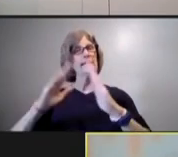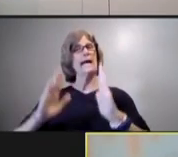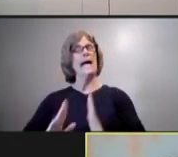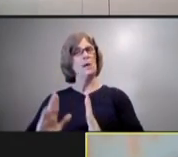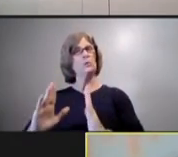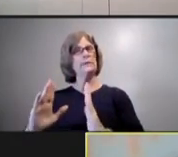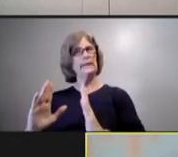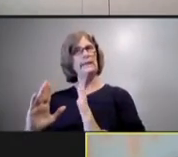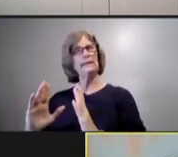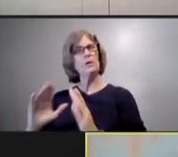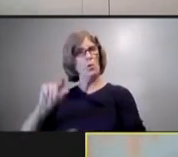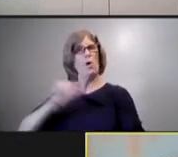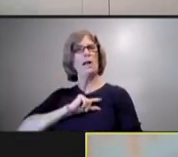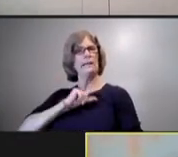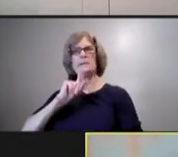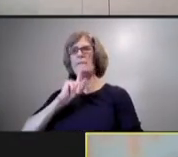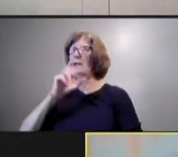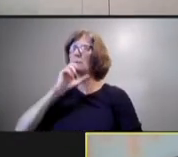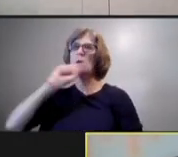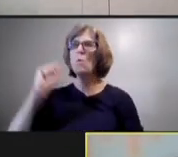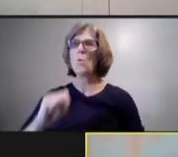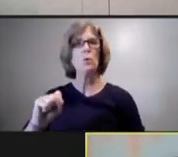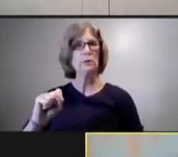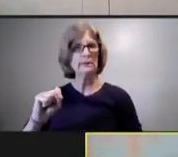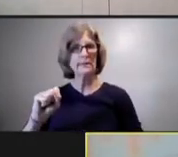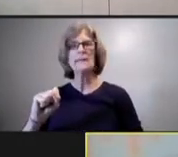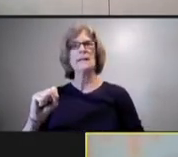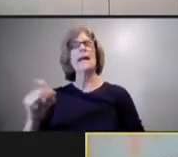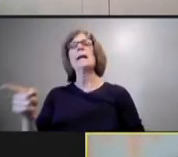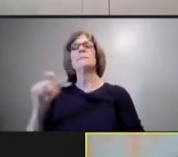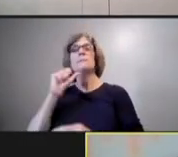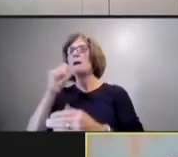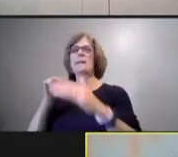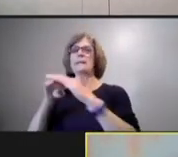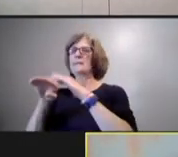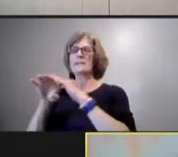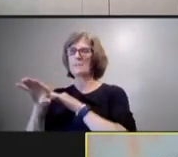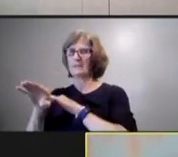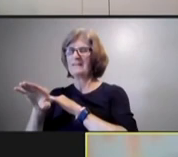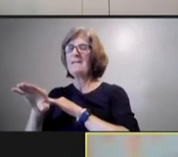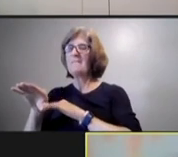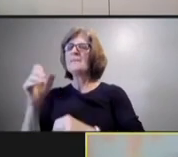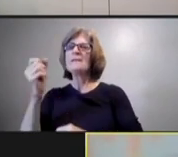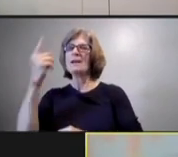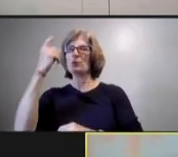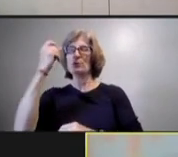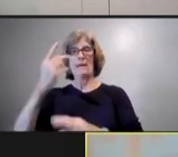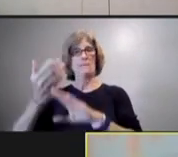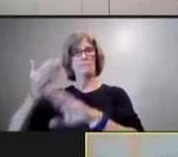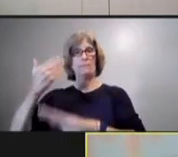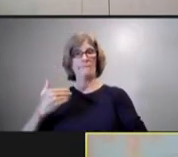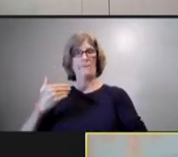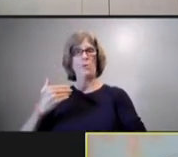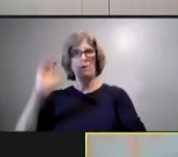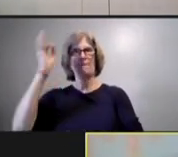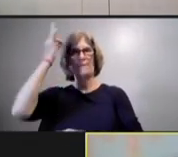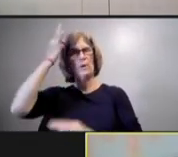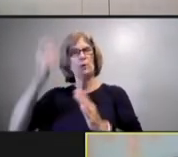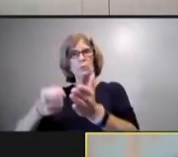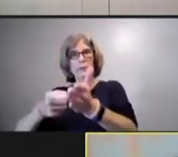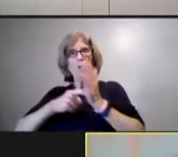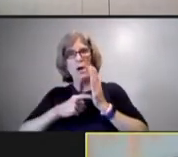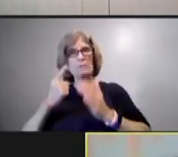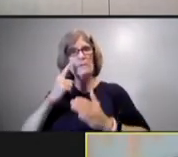is. And our housing stock largely predates any federal requirements regarding disability accessibility.